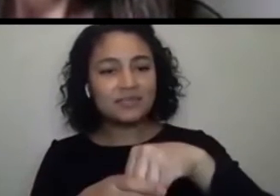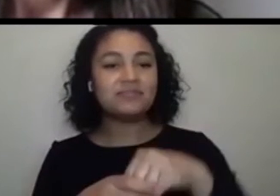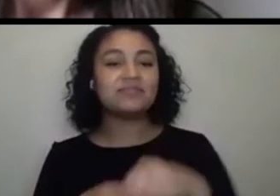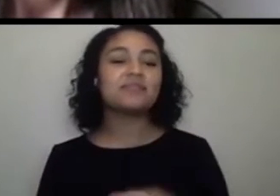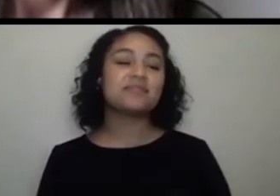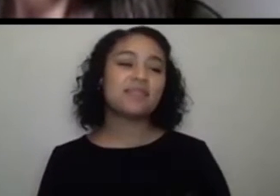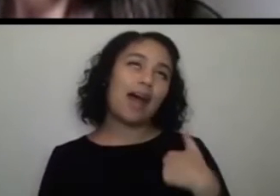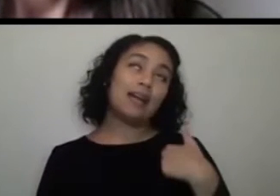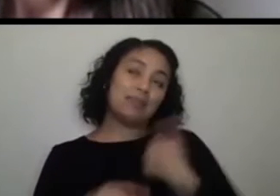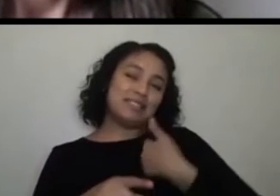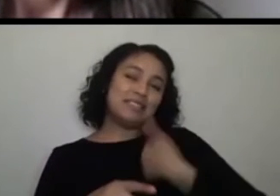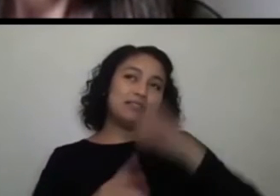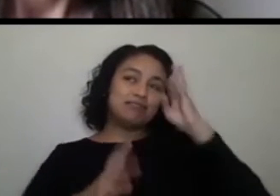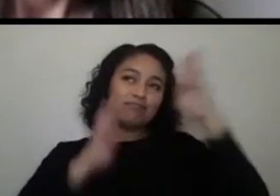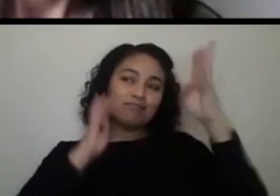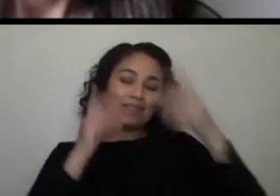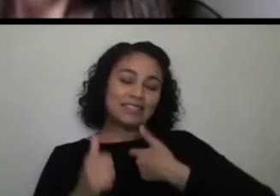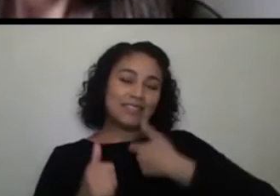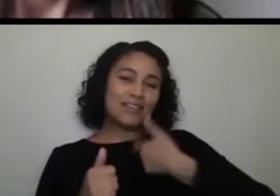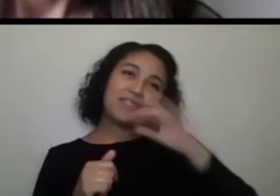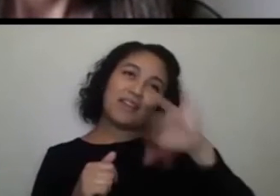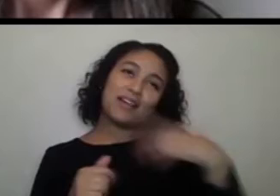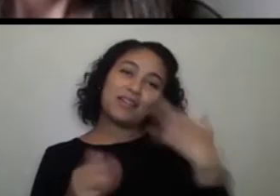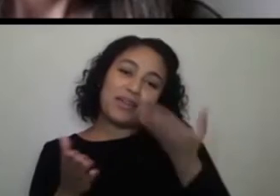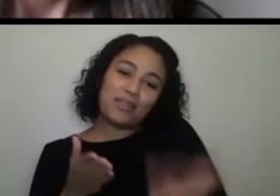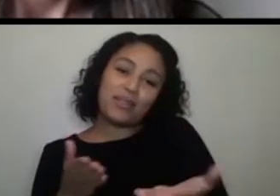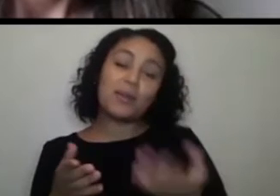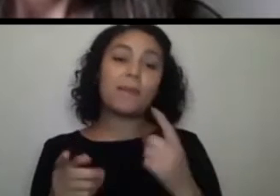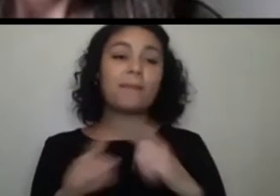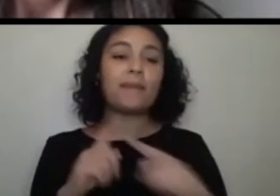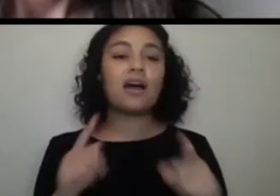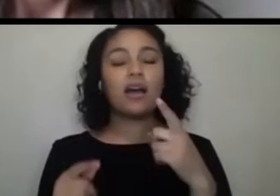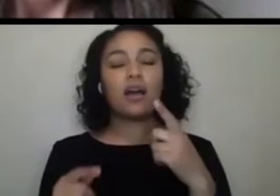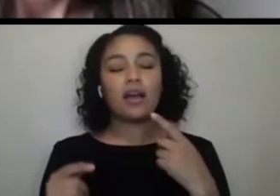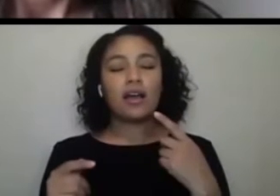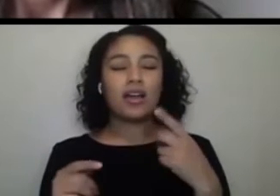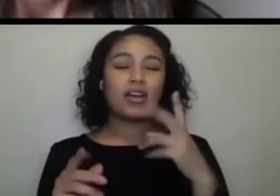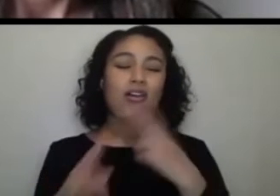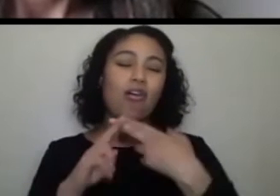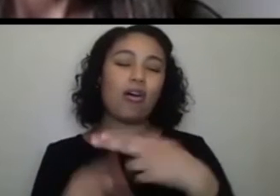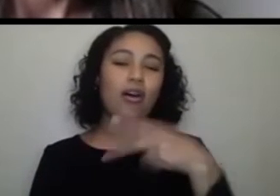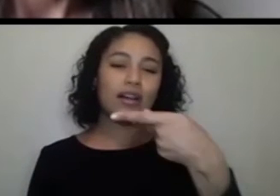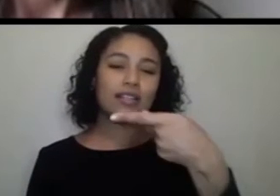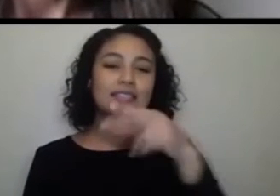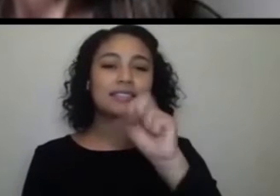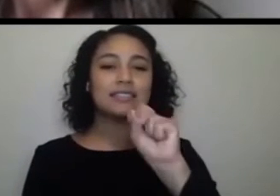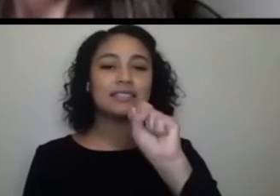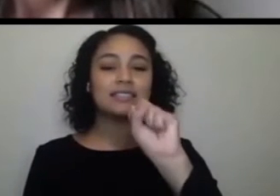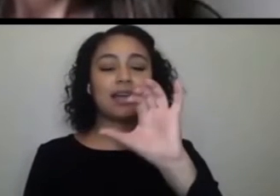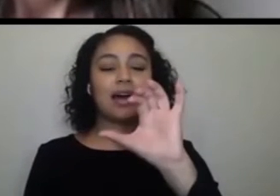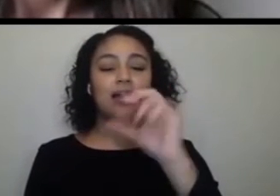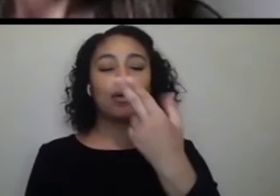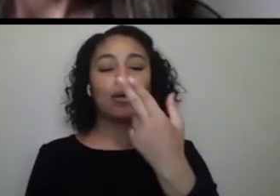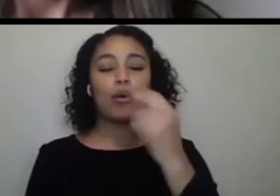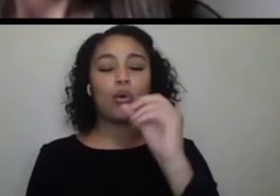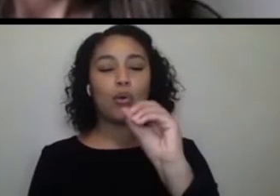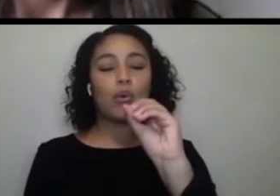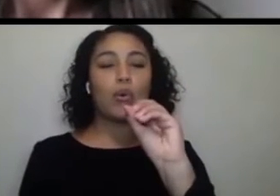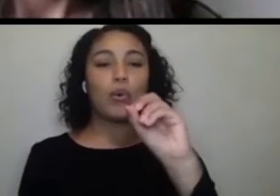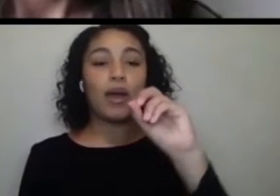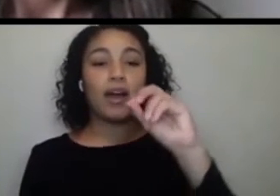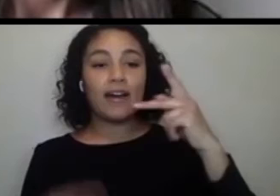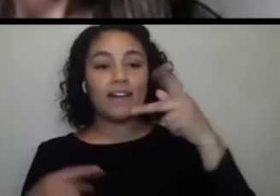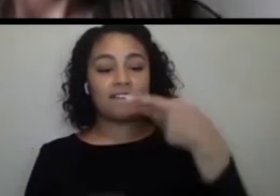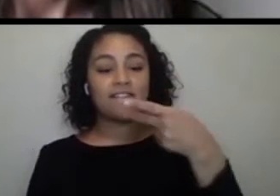there. And it's more of what's called psychophysics. In other words, how does the physical world impact on our sense organs? It's not